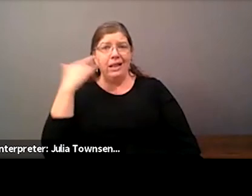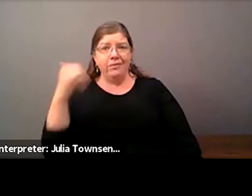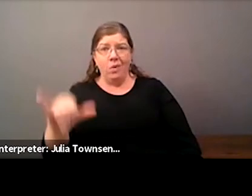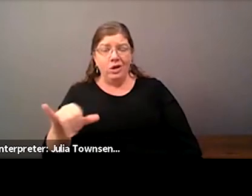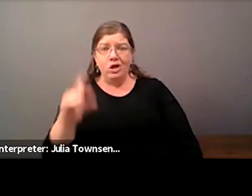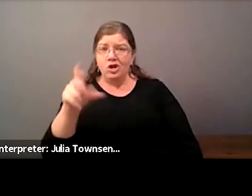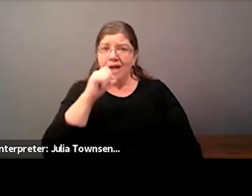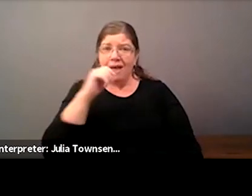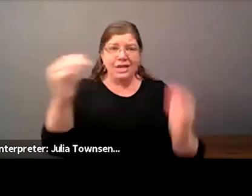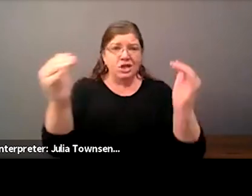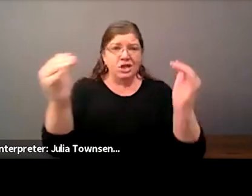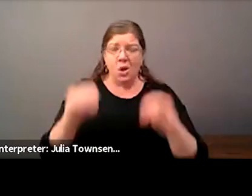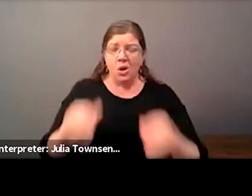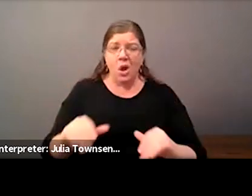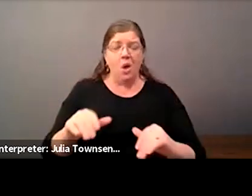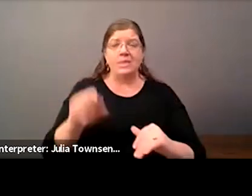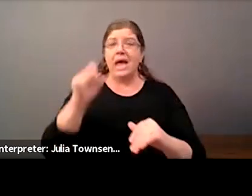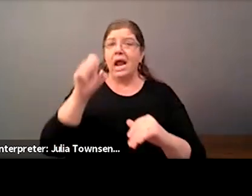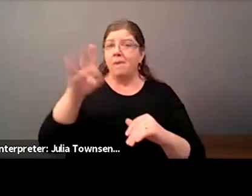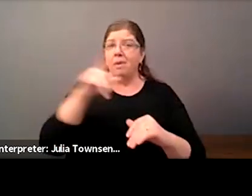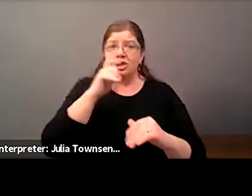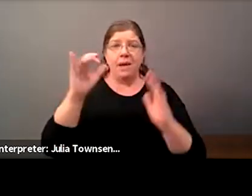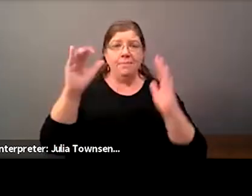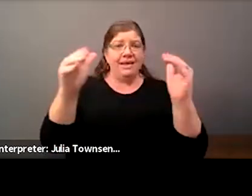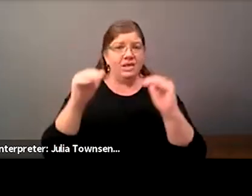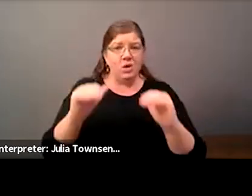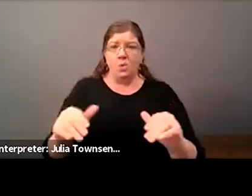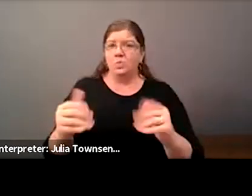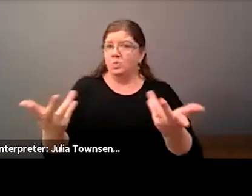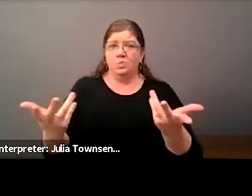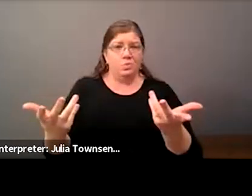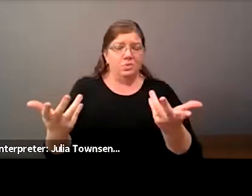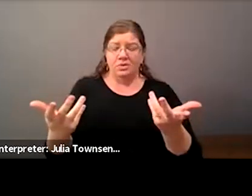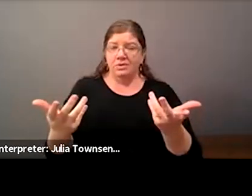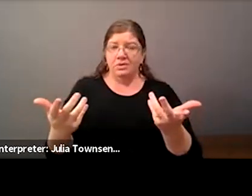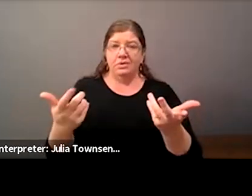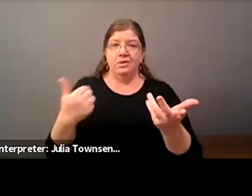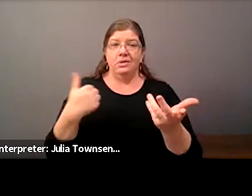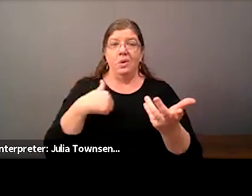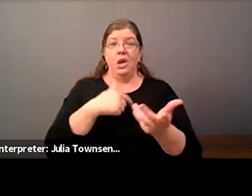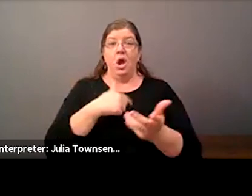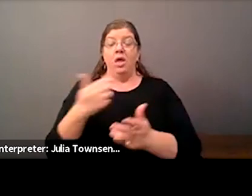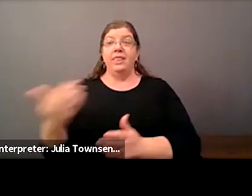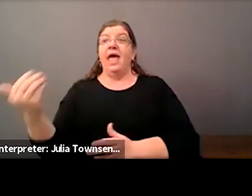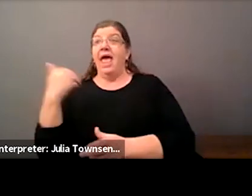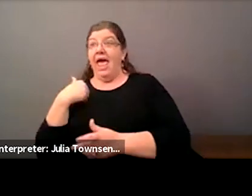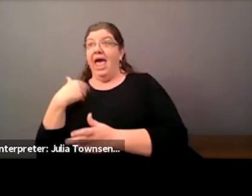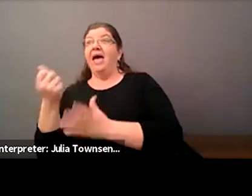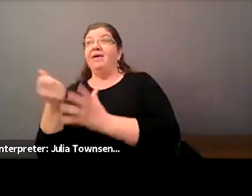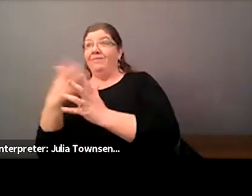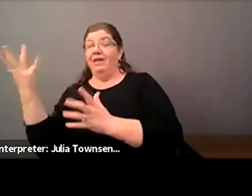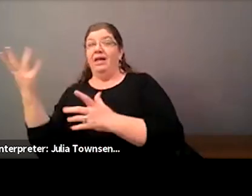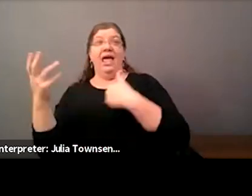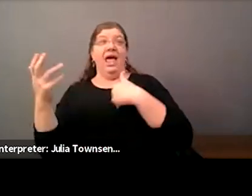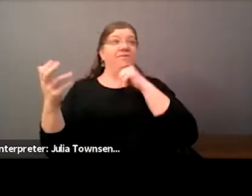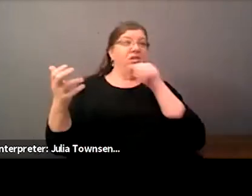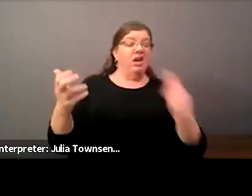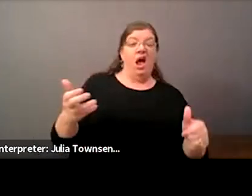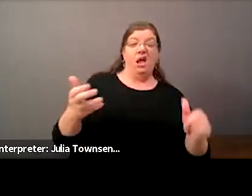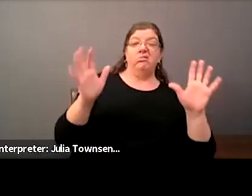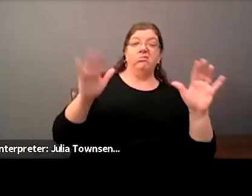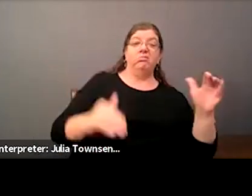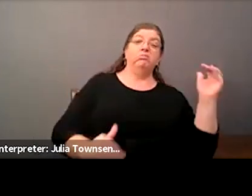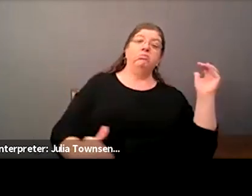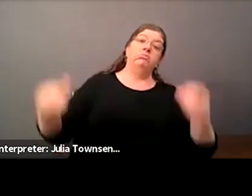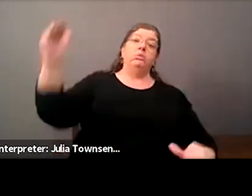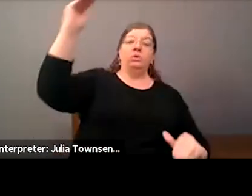shouldn't be down the slow santa barbara shouldn't be down the slow where the have and the have-nots um people of means get